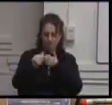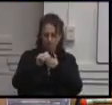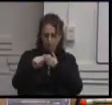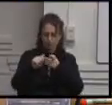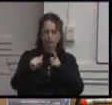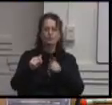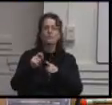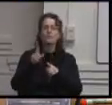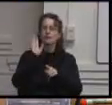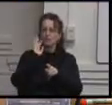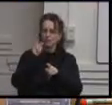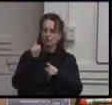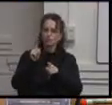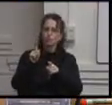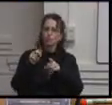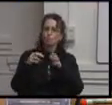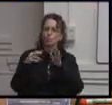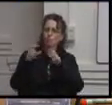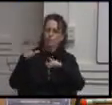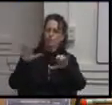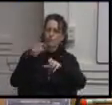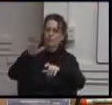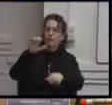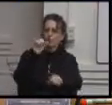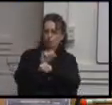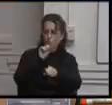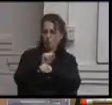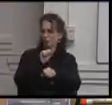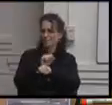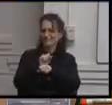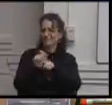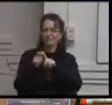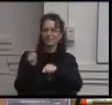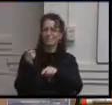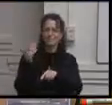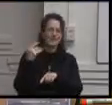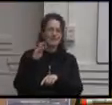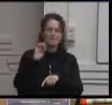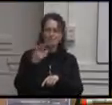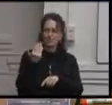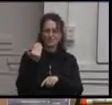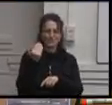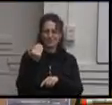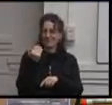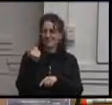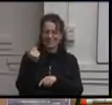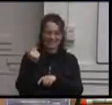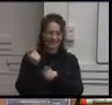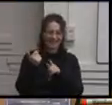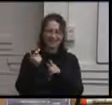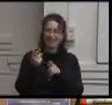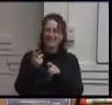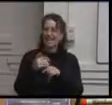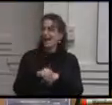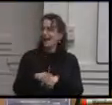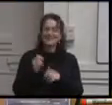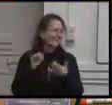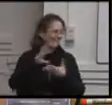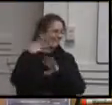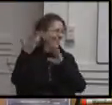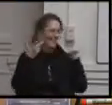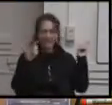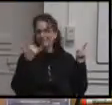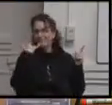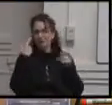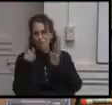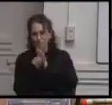District, as approved by town meeting March 19, 2005, and as delineated in the town ordinance entitled Municipal Act to